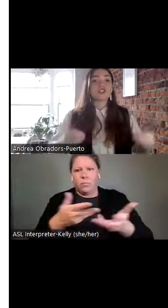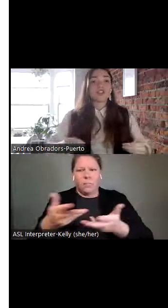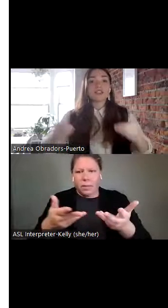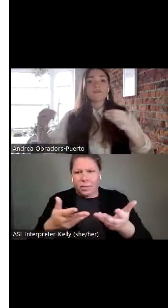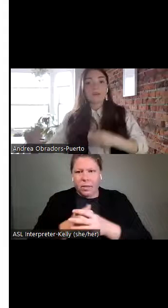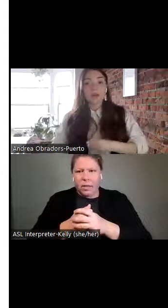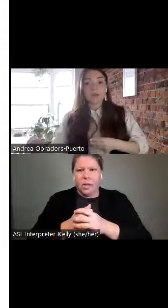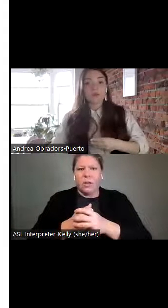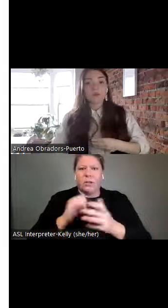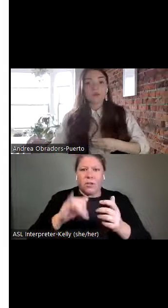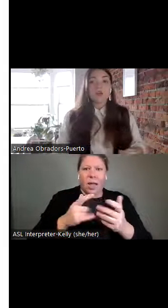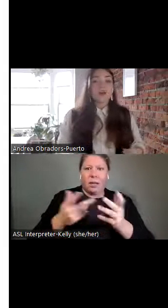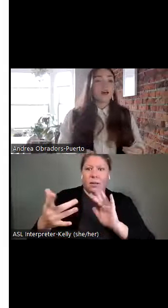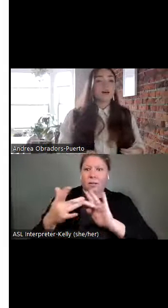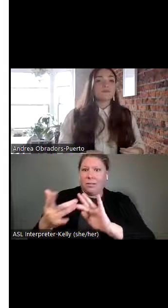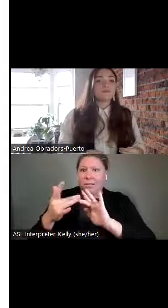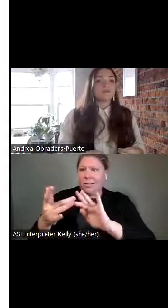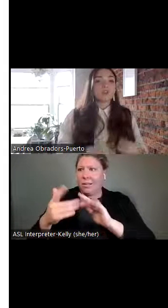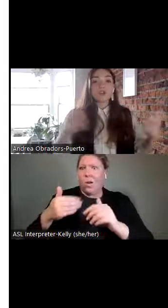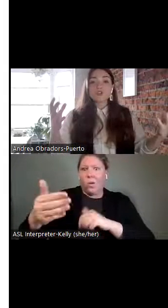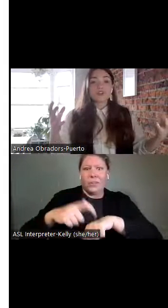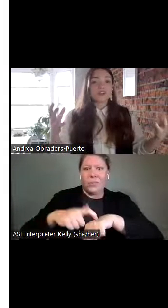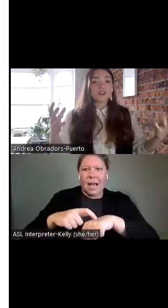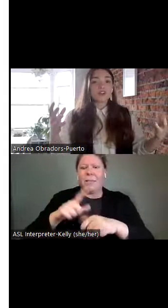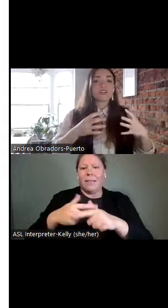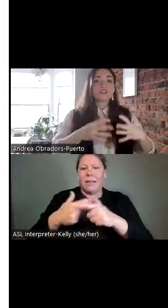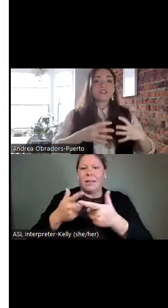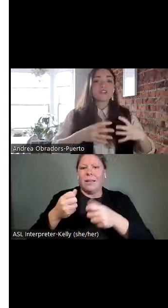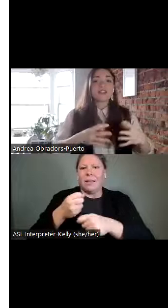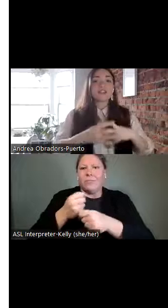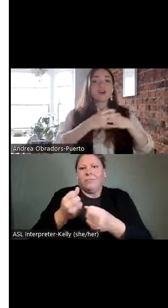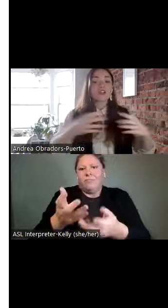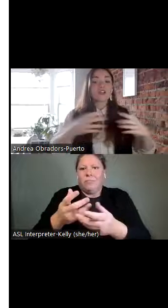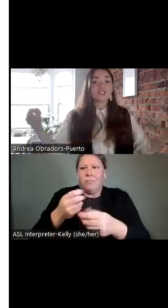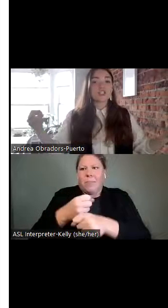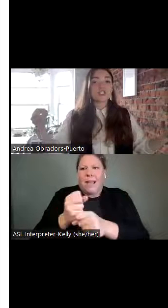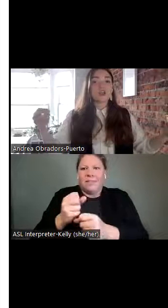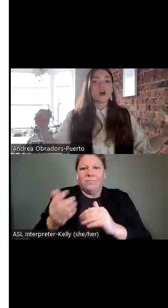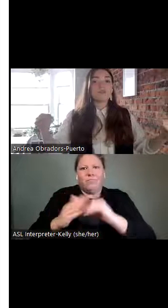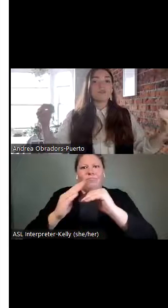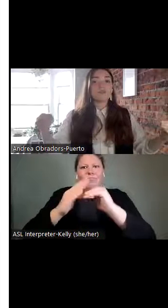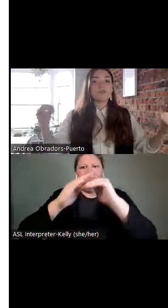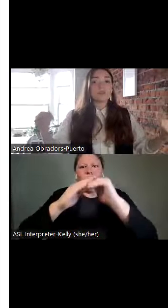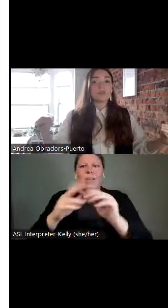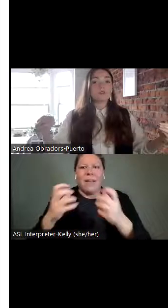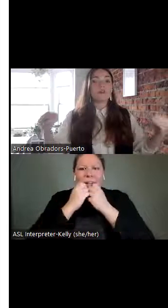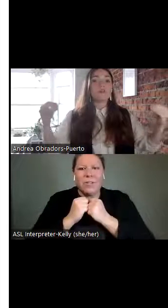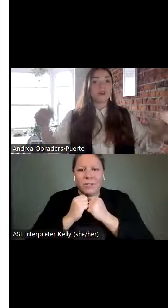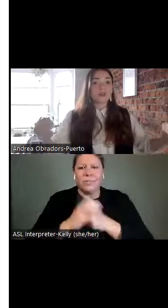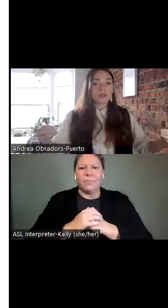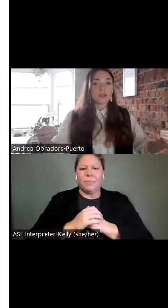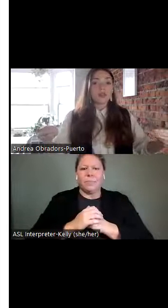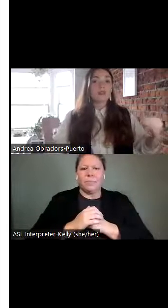and generates value. Long story short, service design is the orchestration of the different